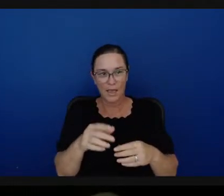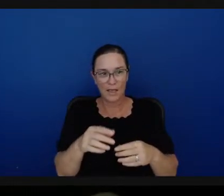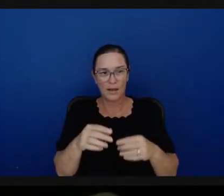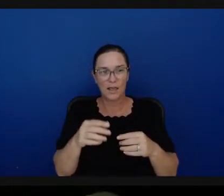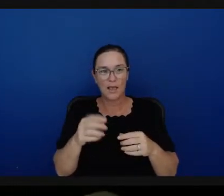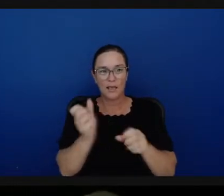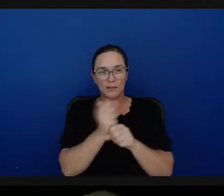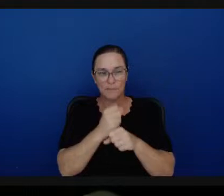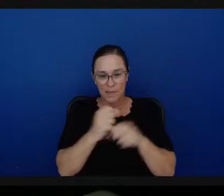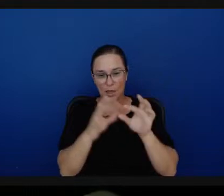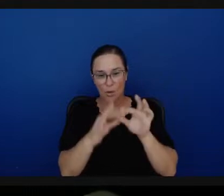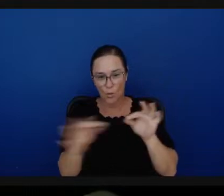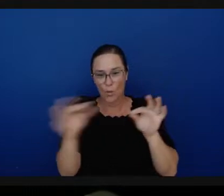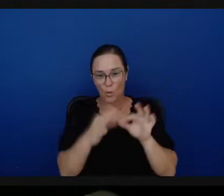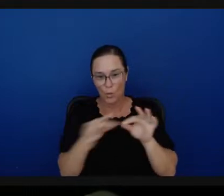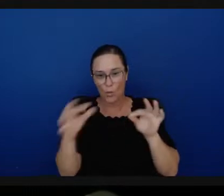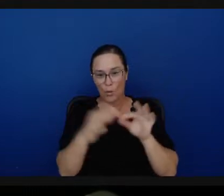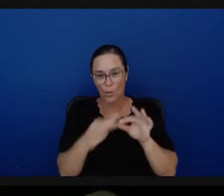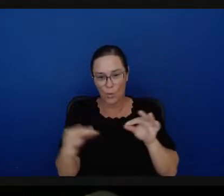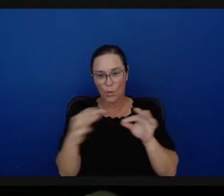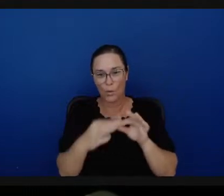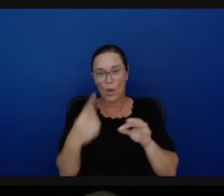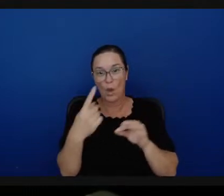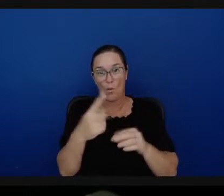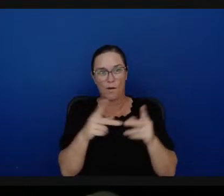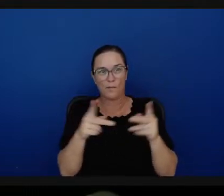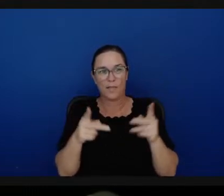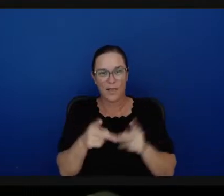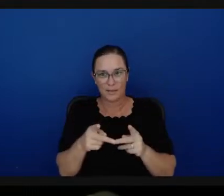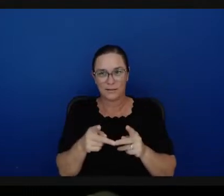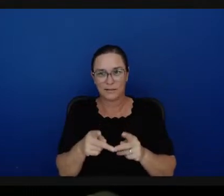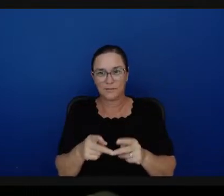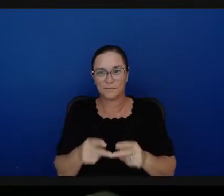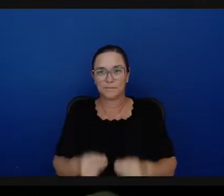in exactly the same place, and then collecting at the set of the channel.